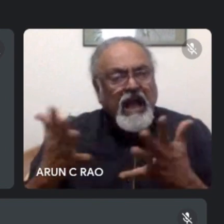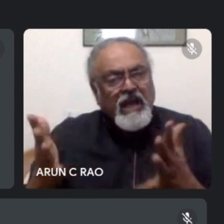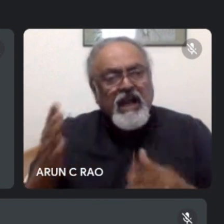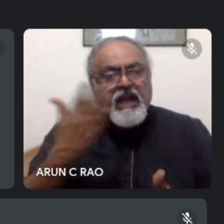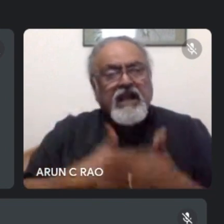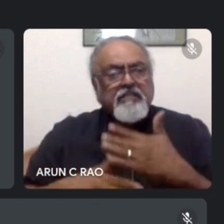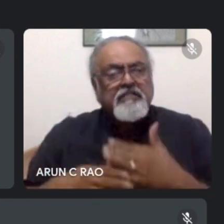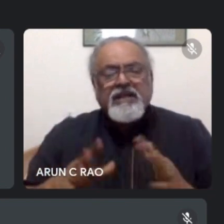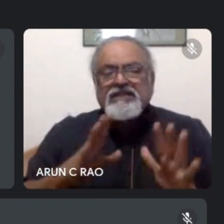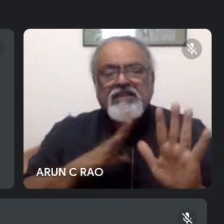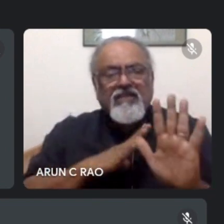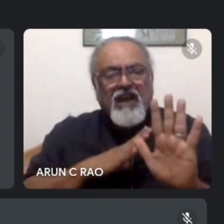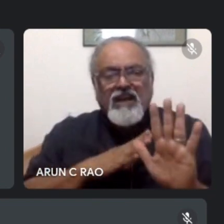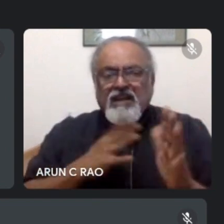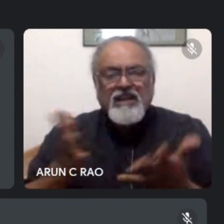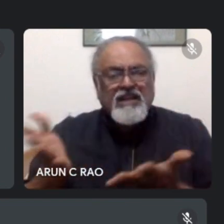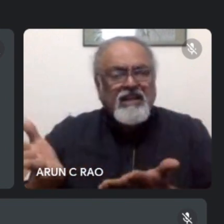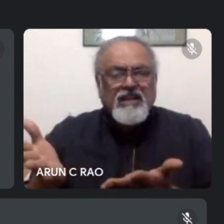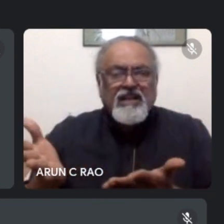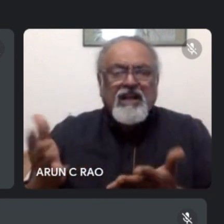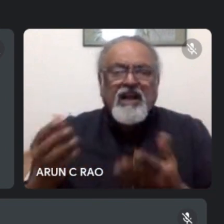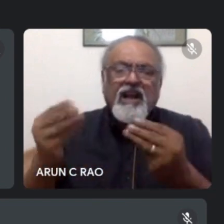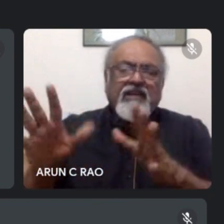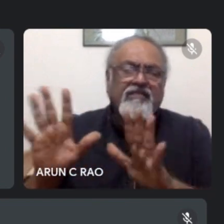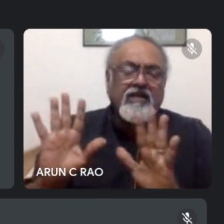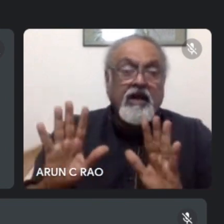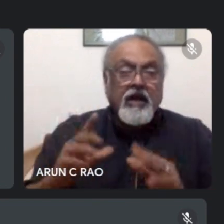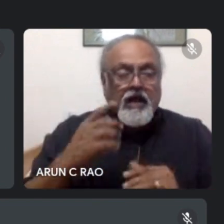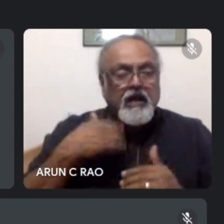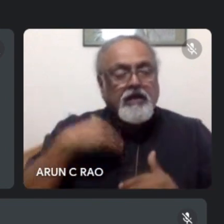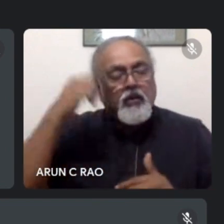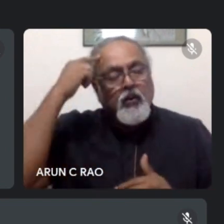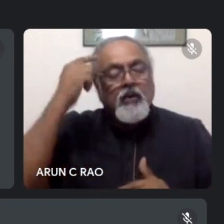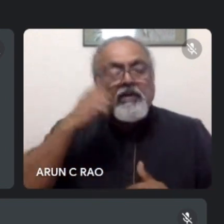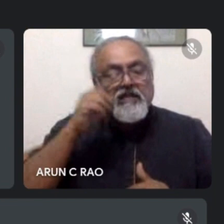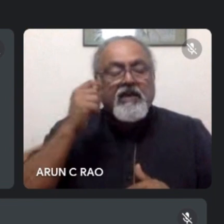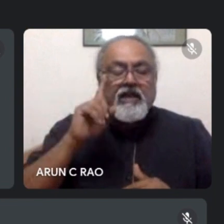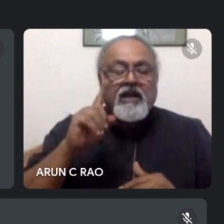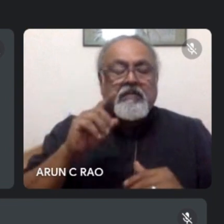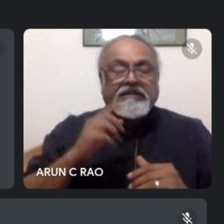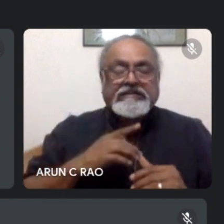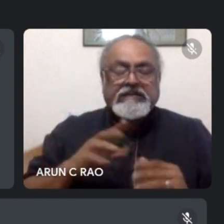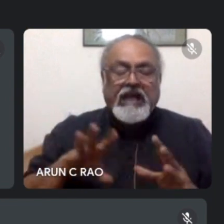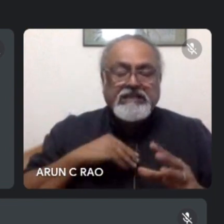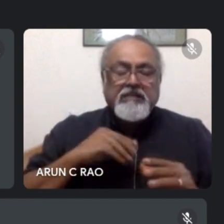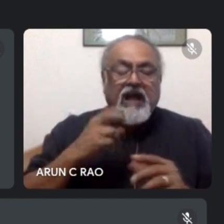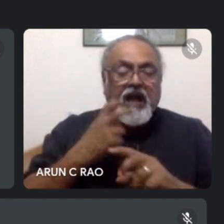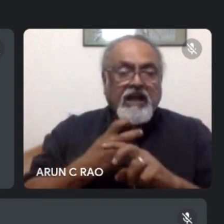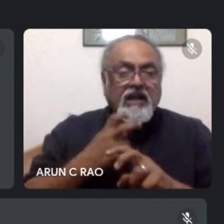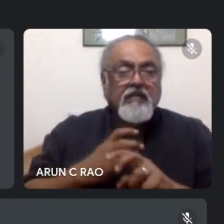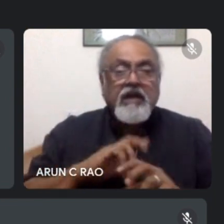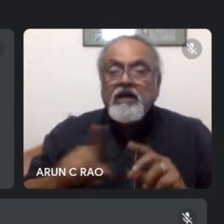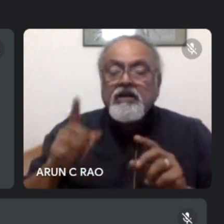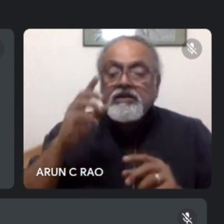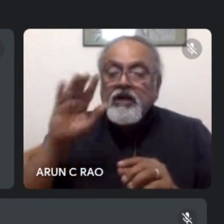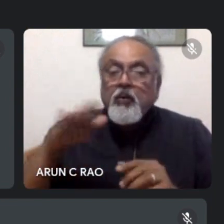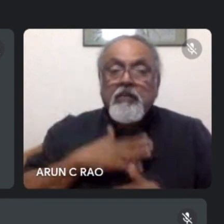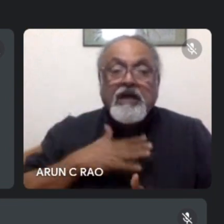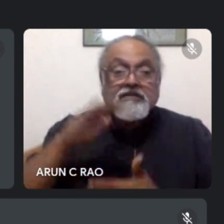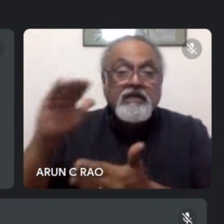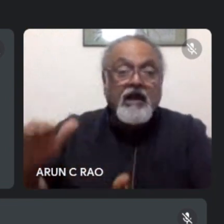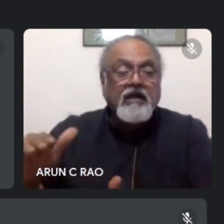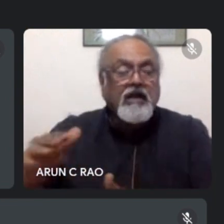fine. I know as a parent, it's very difficult to accept it, but please don't compare your child with